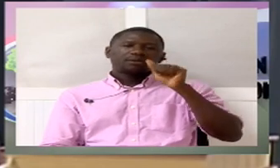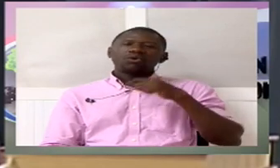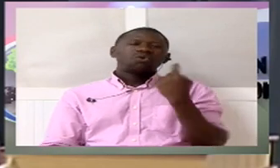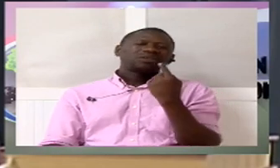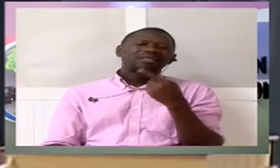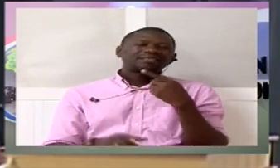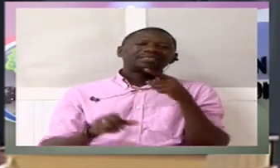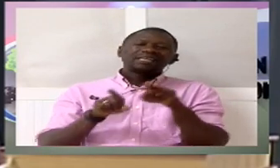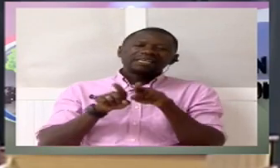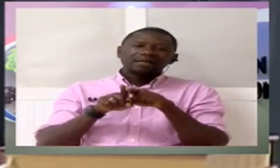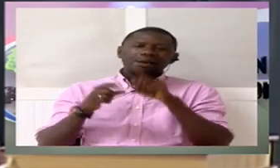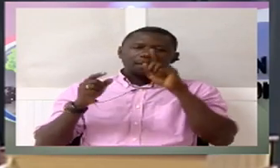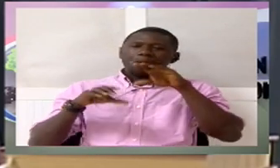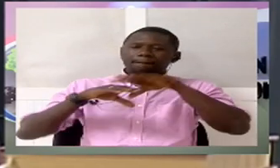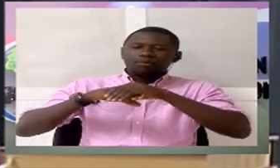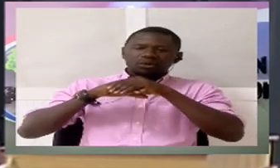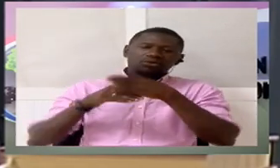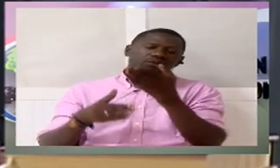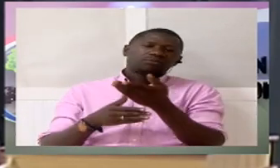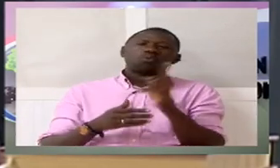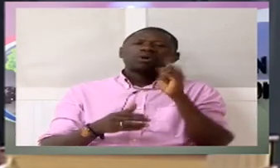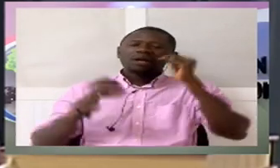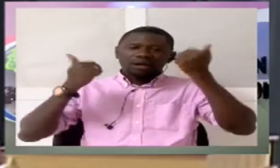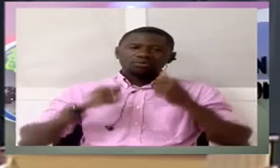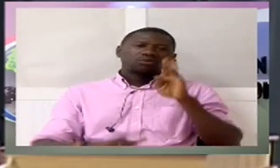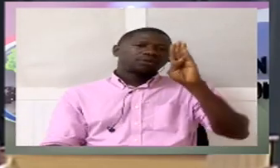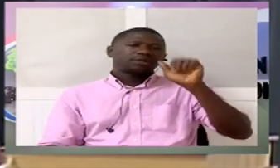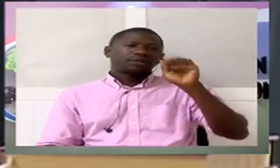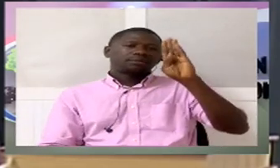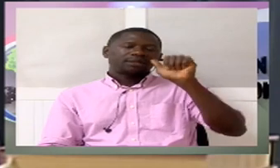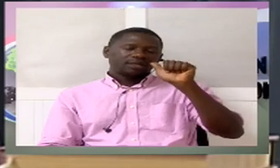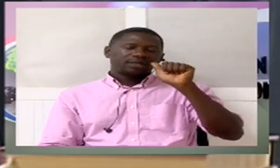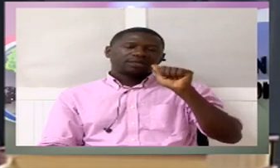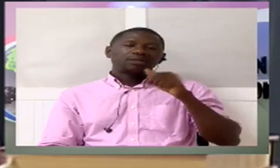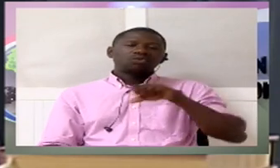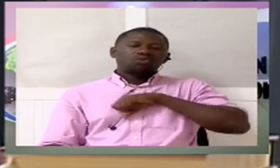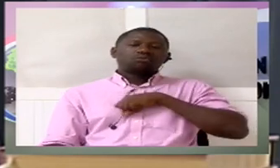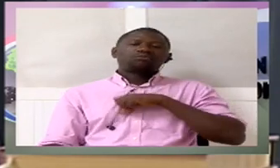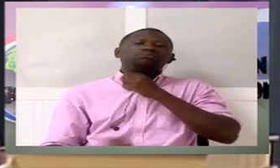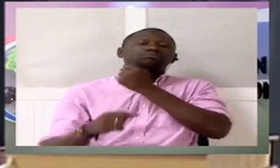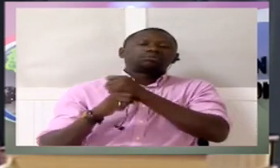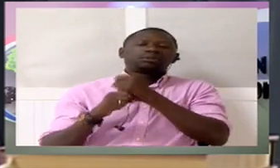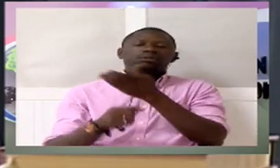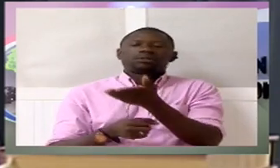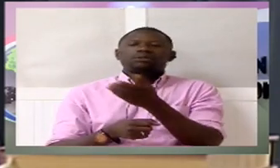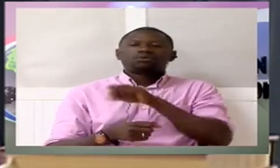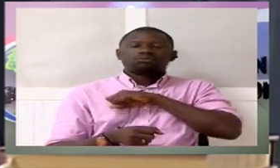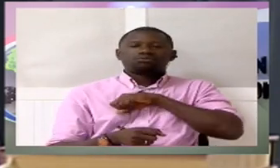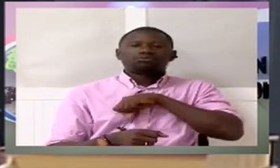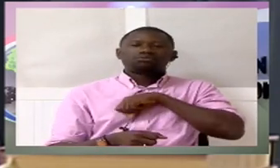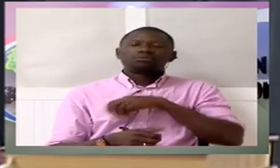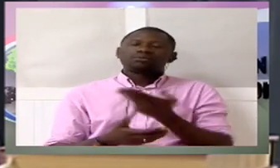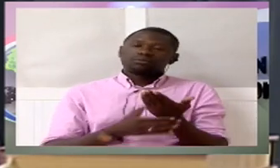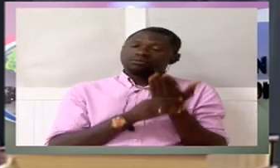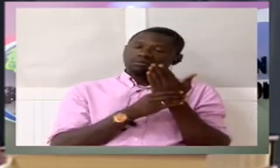him. But what happened to Baba? Baba fongola saba fam. Baba was the one that caused that on himself. Because